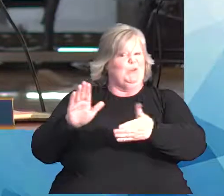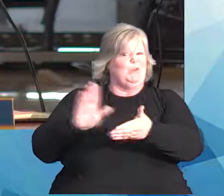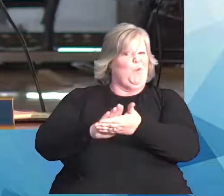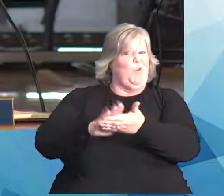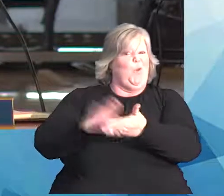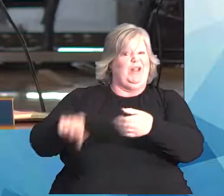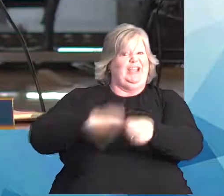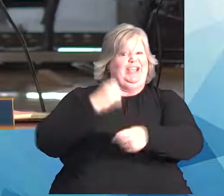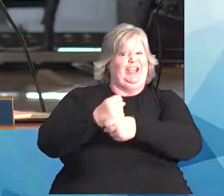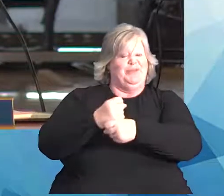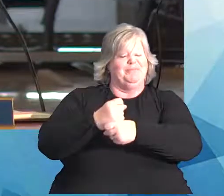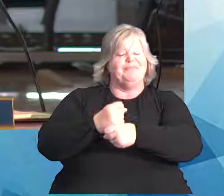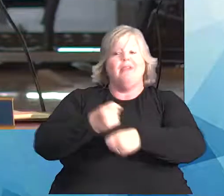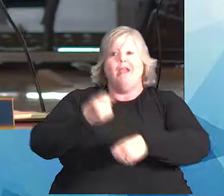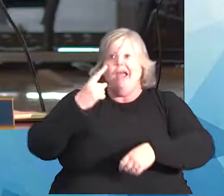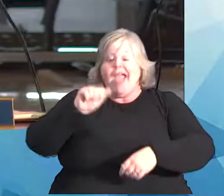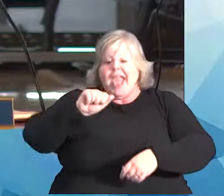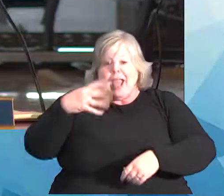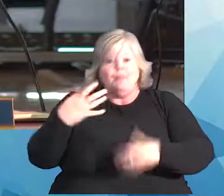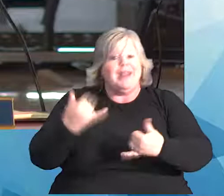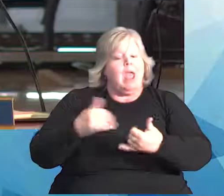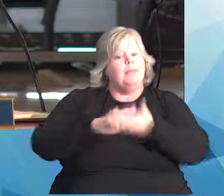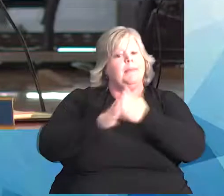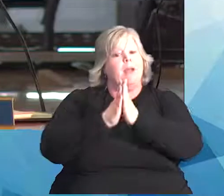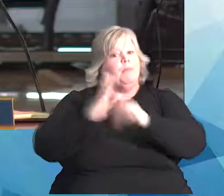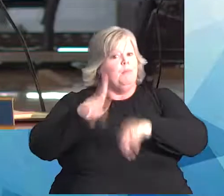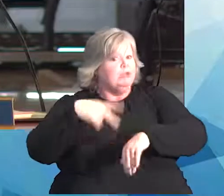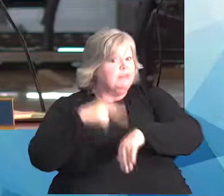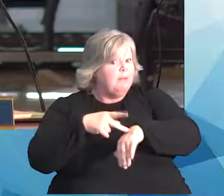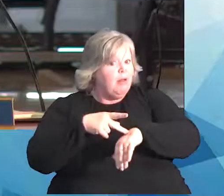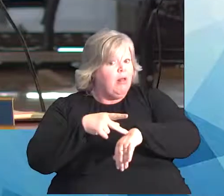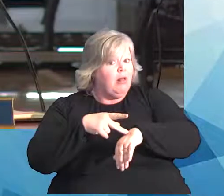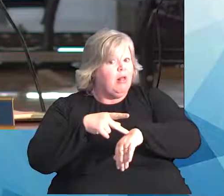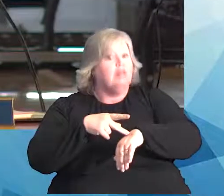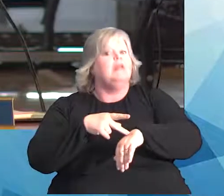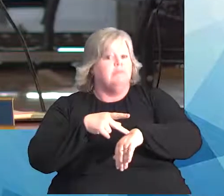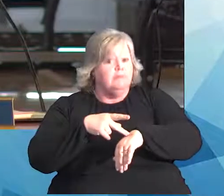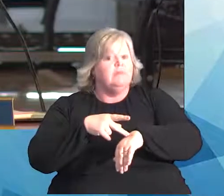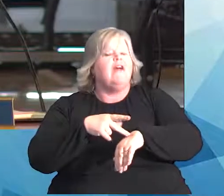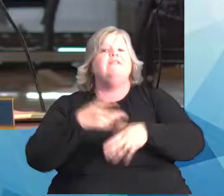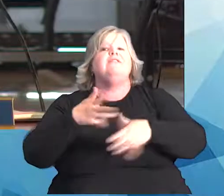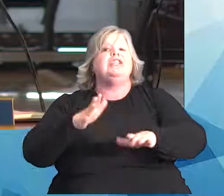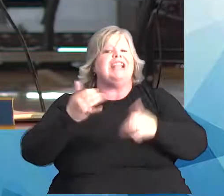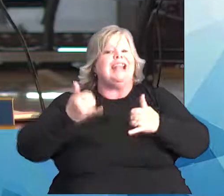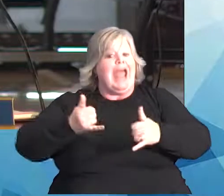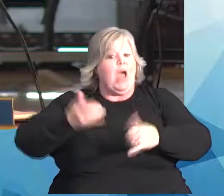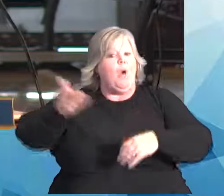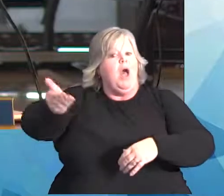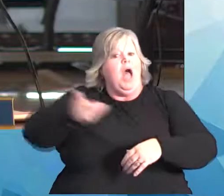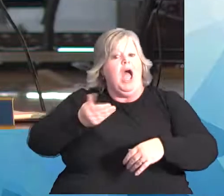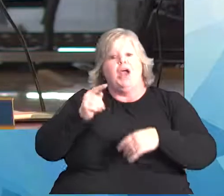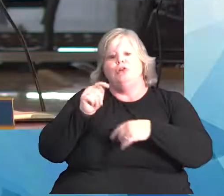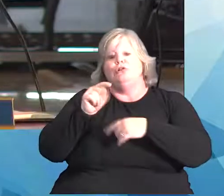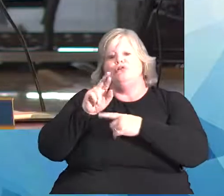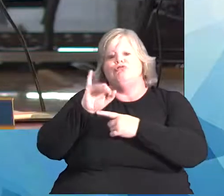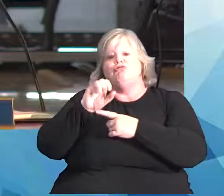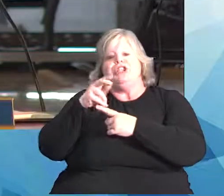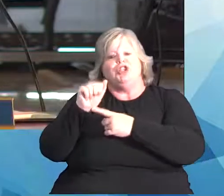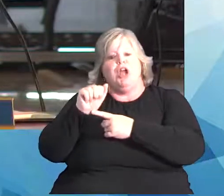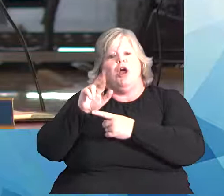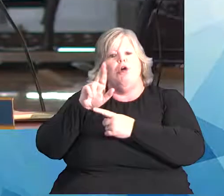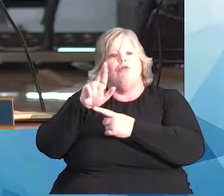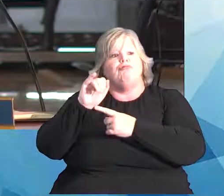into the principal position, that opened a position up, and she has hired Trisha Waddell. Trisha comes to us